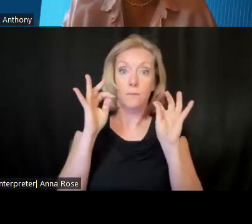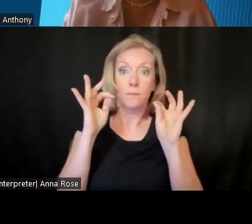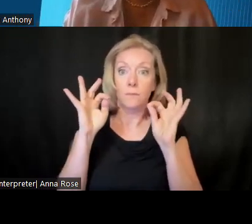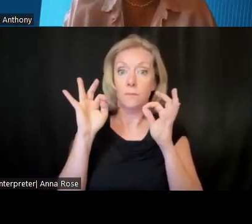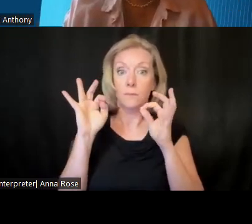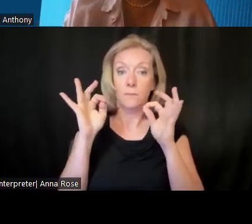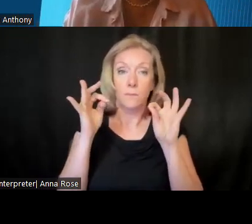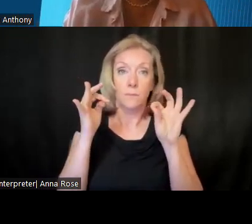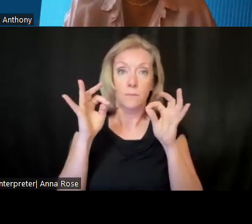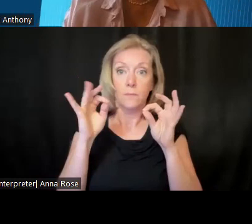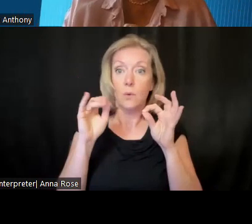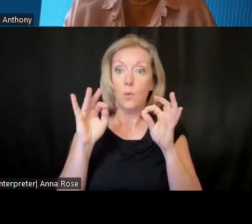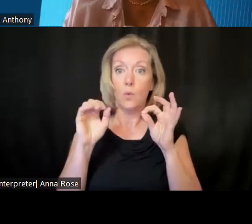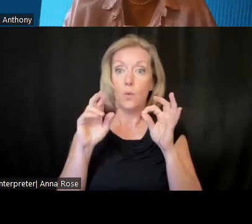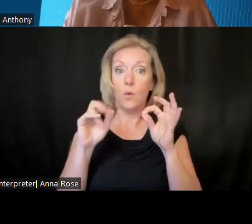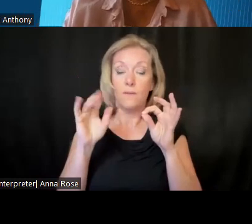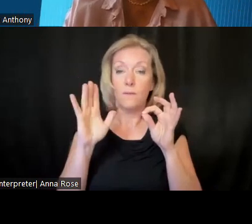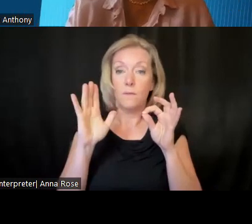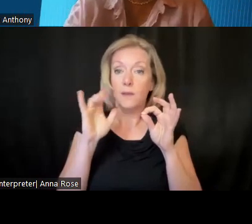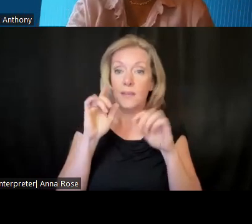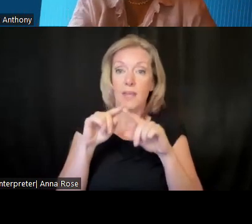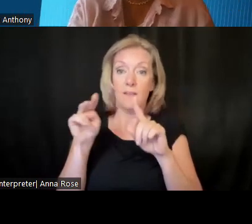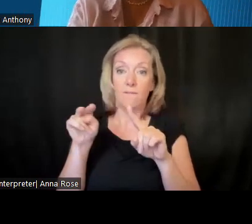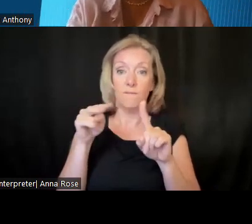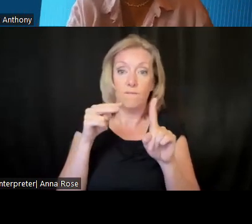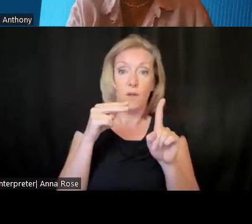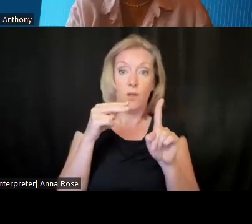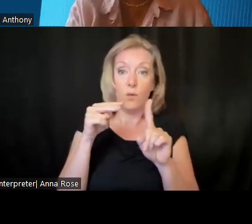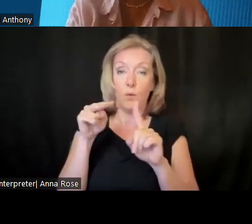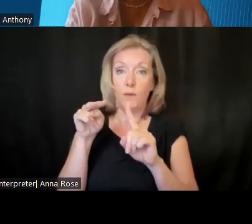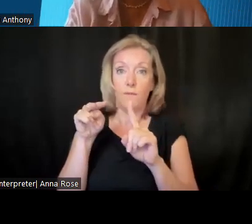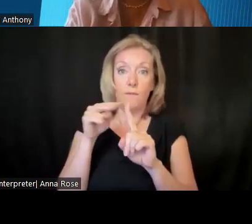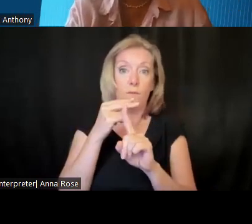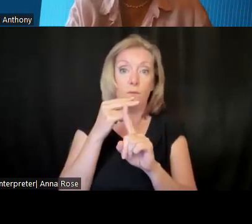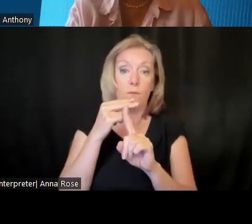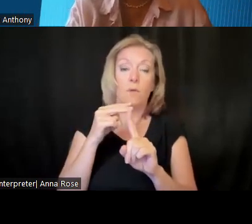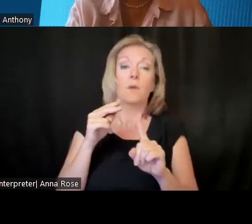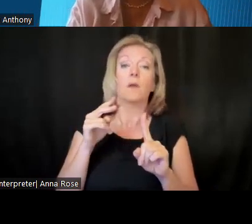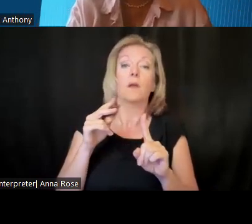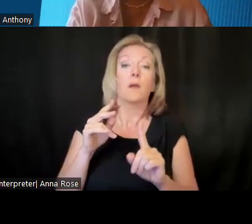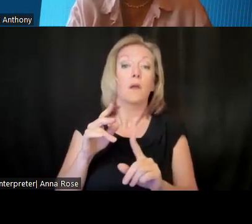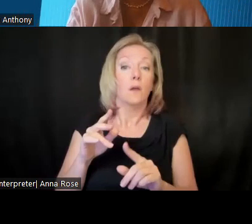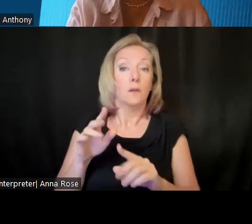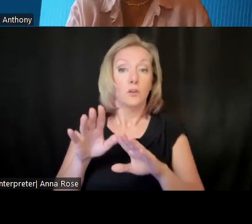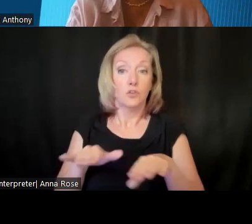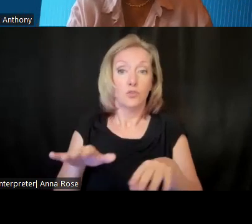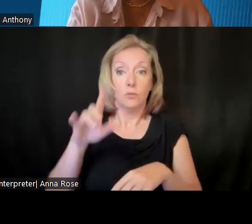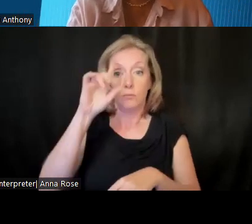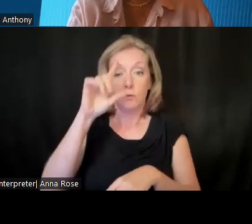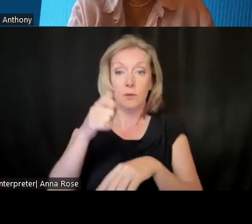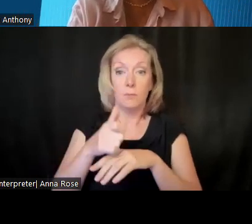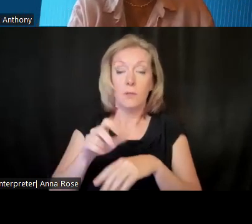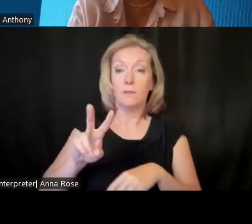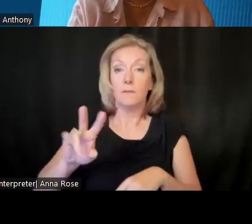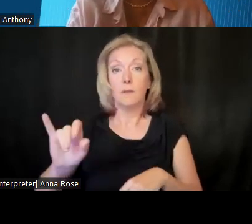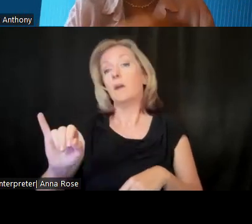be missing following. And that's really important because especially kids with brain-based visual impairment, we see